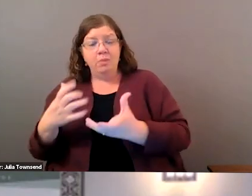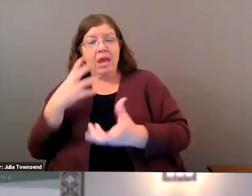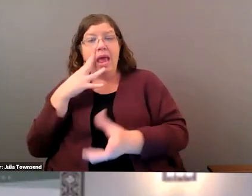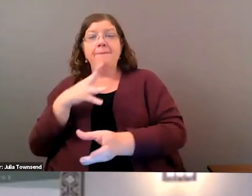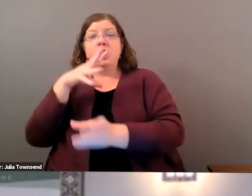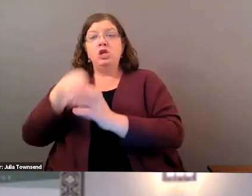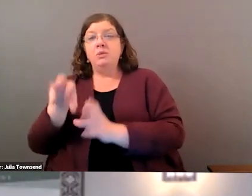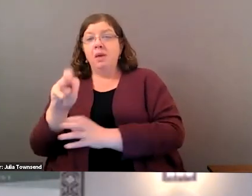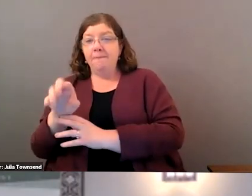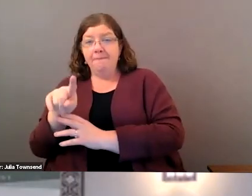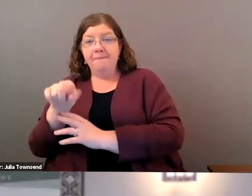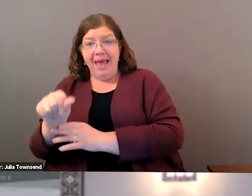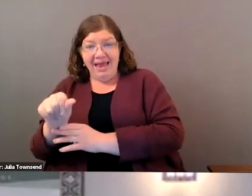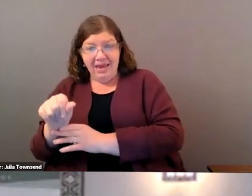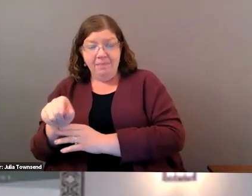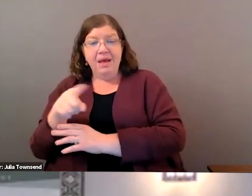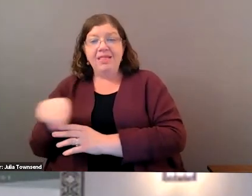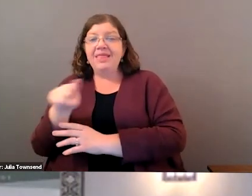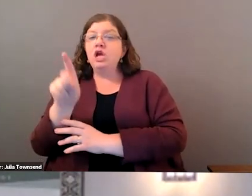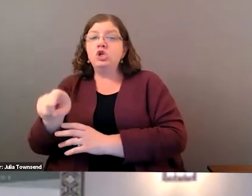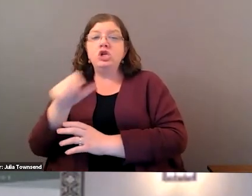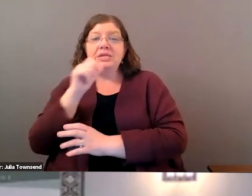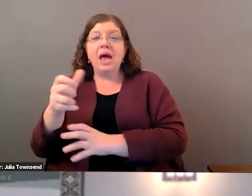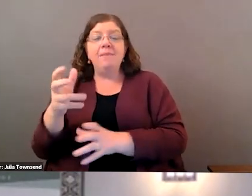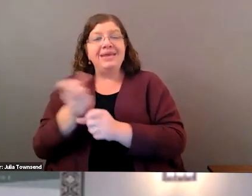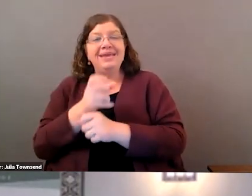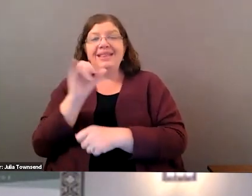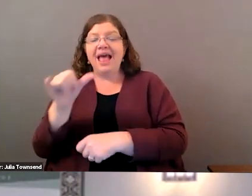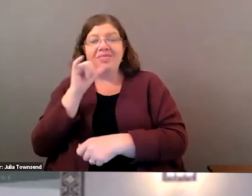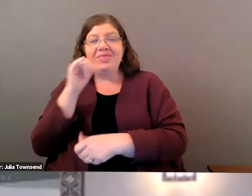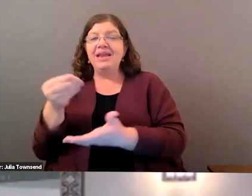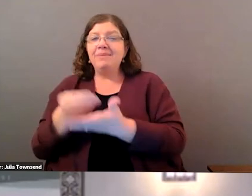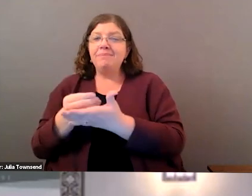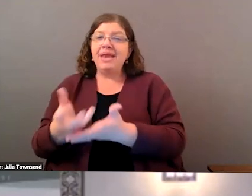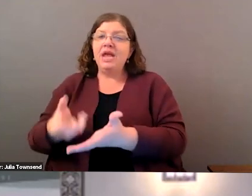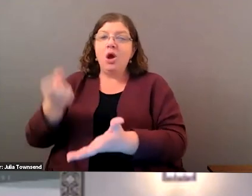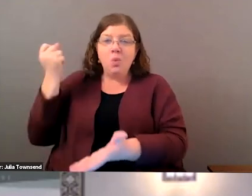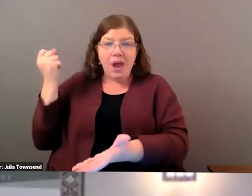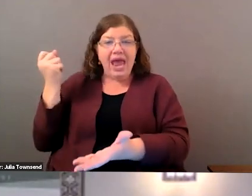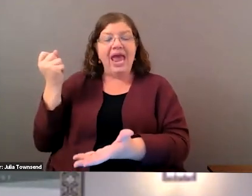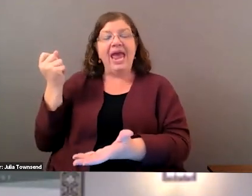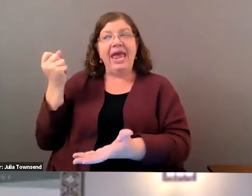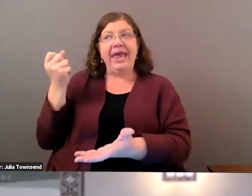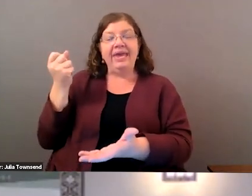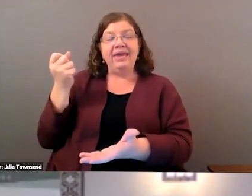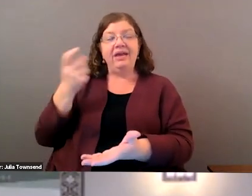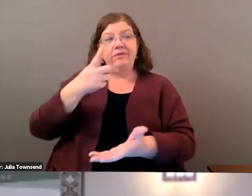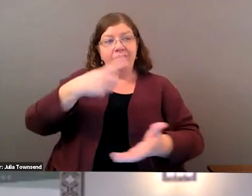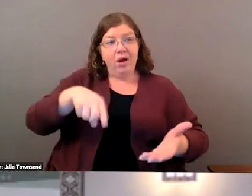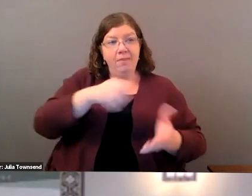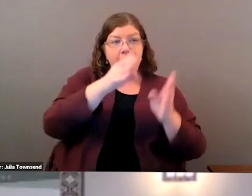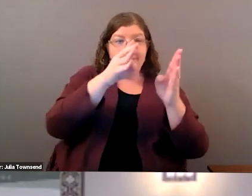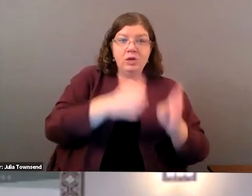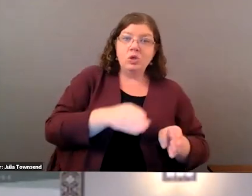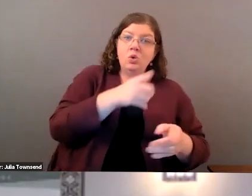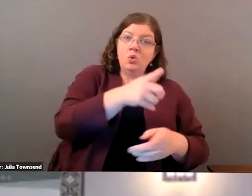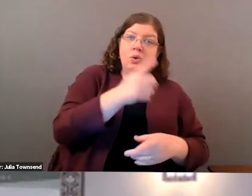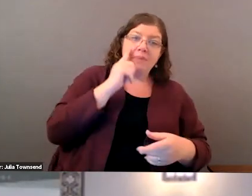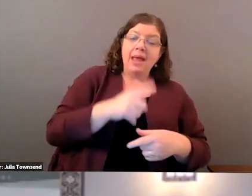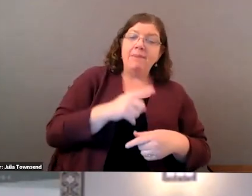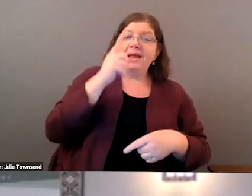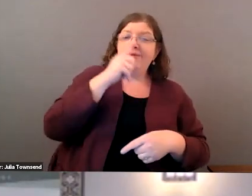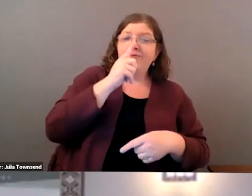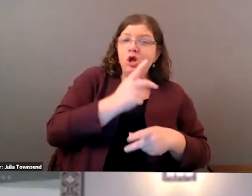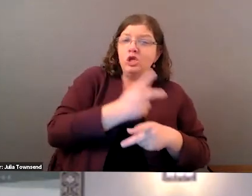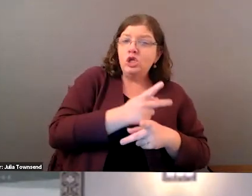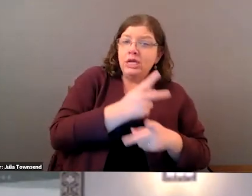in Meta, but they shouldn't be getting that. That's taking money away from someone who might be in foster care or